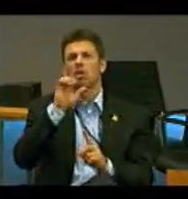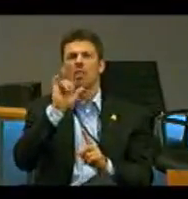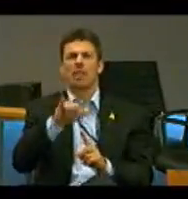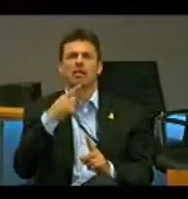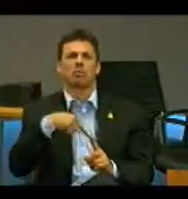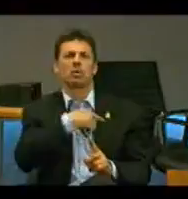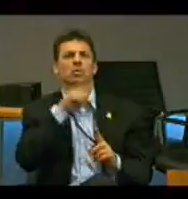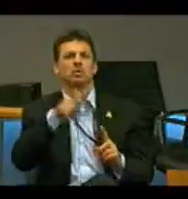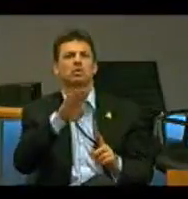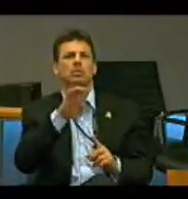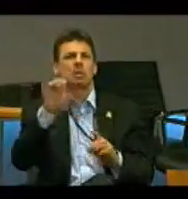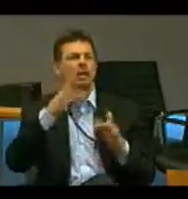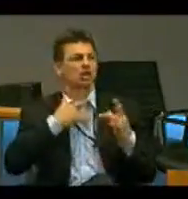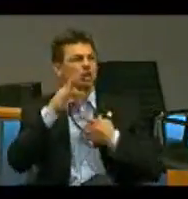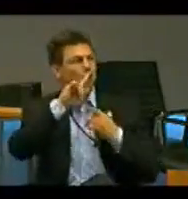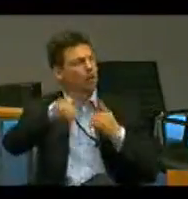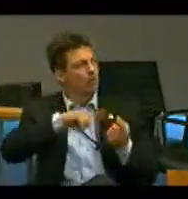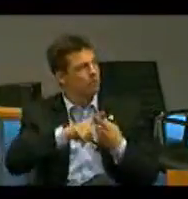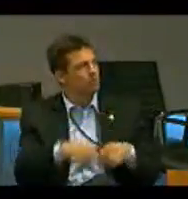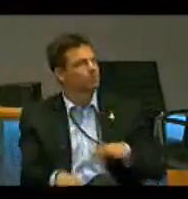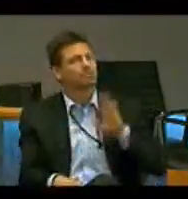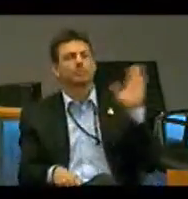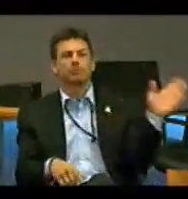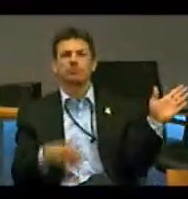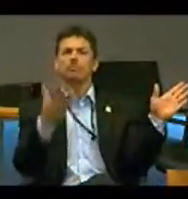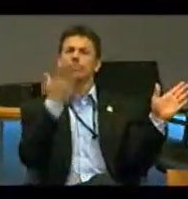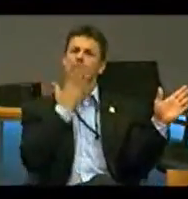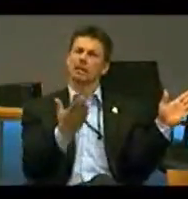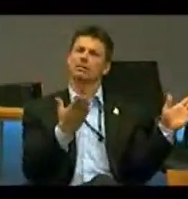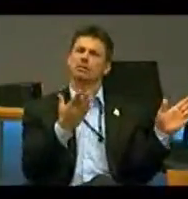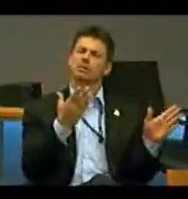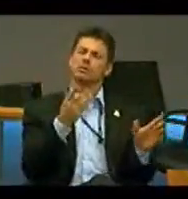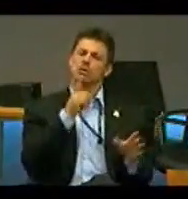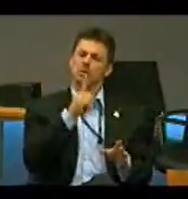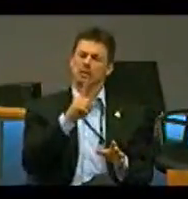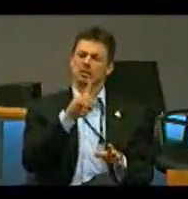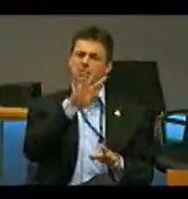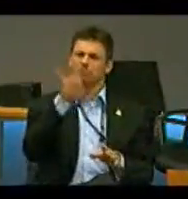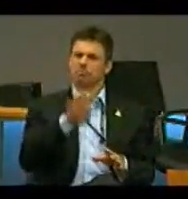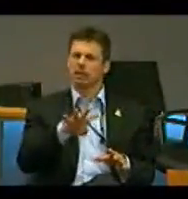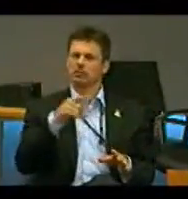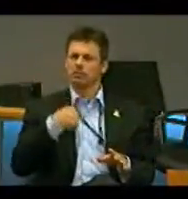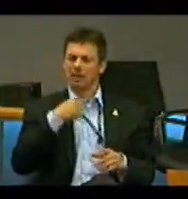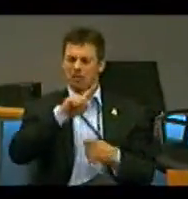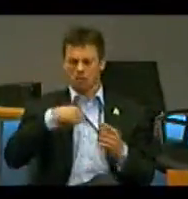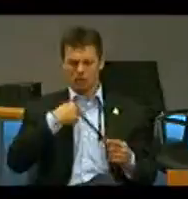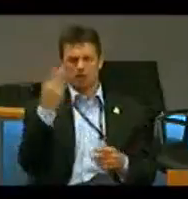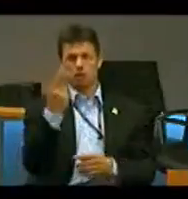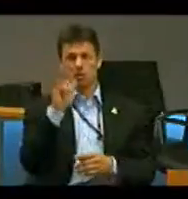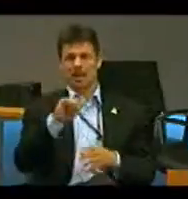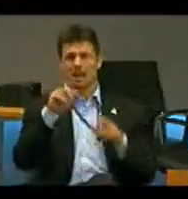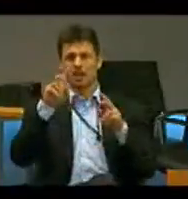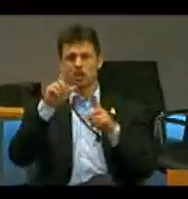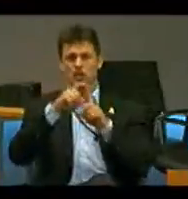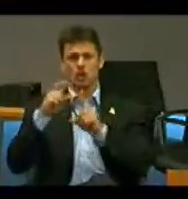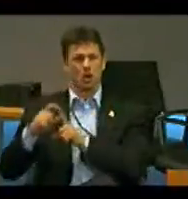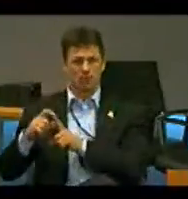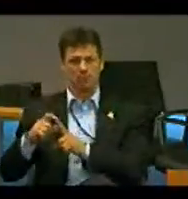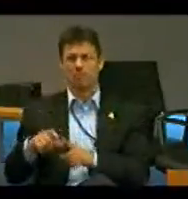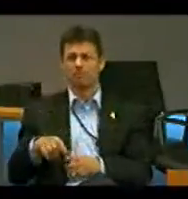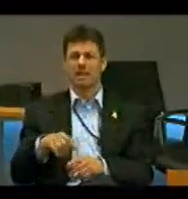Thank you. Although I would note, it's just puzzling to me. We keep using this term, and I'd like to know what the baseline is. We keep using this